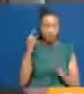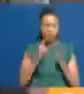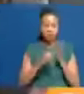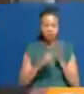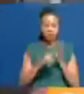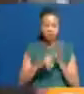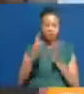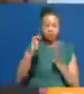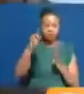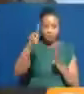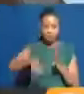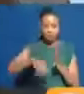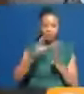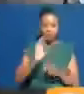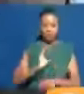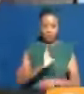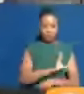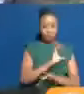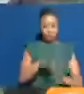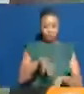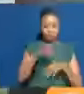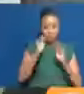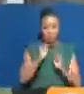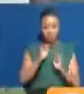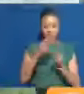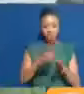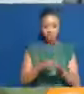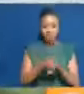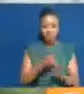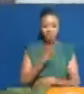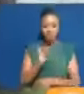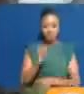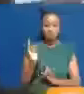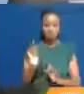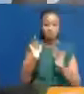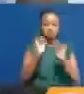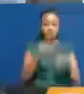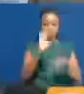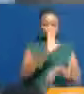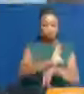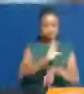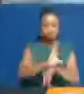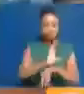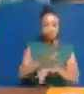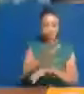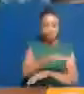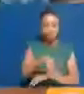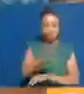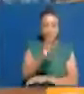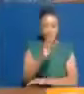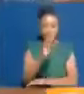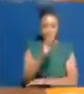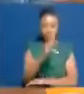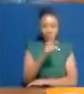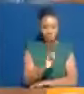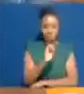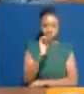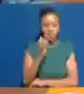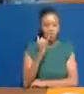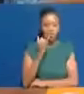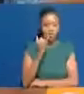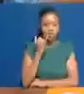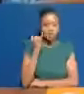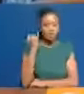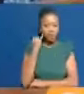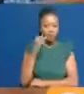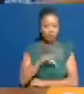Committee Chairman Kuria Kimani, among others, attended Mass at the St. Mary's Catholic Church in Molo constituency, Nakuru County, where